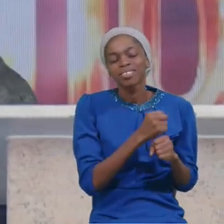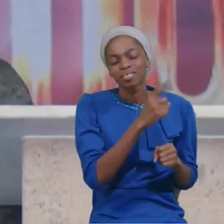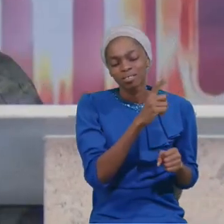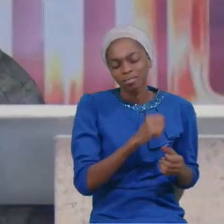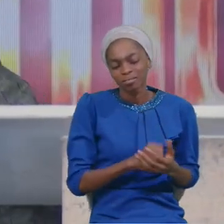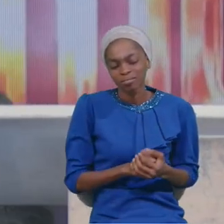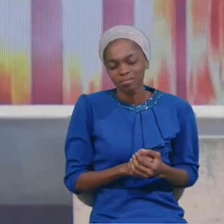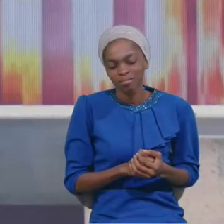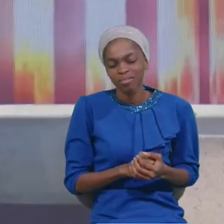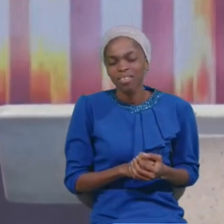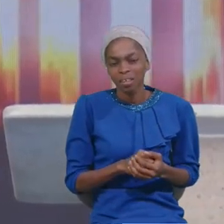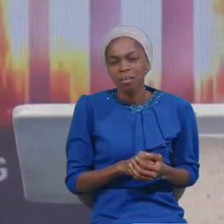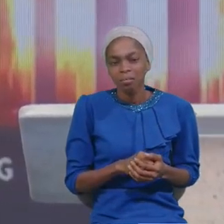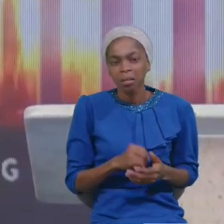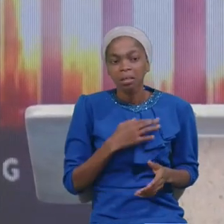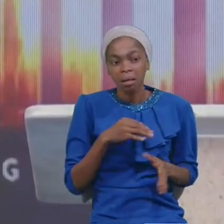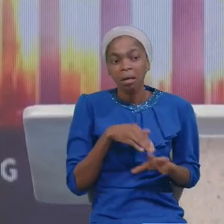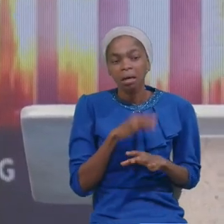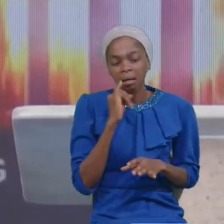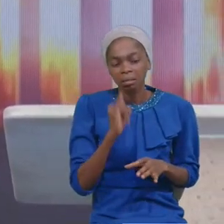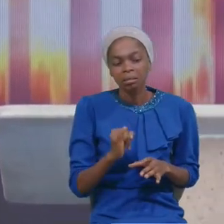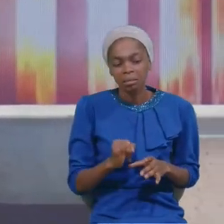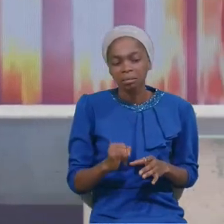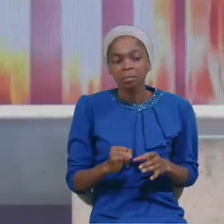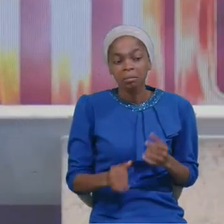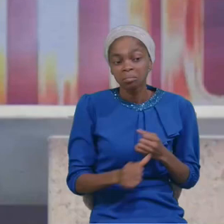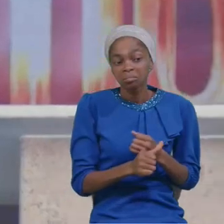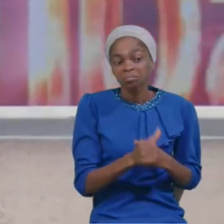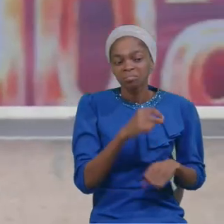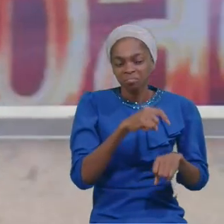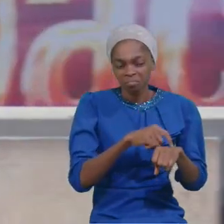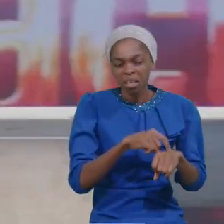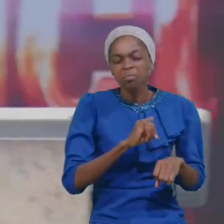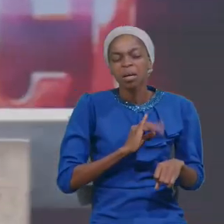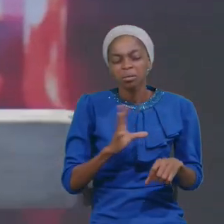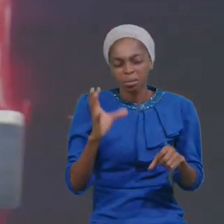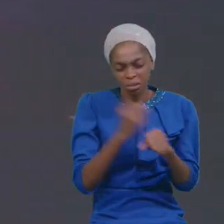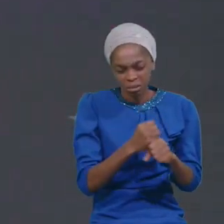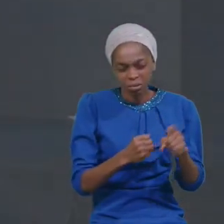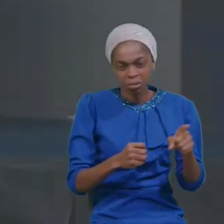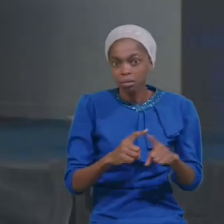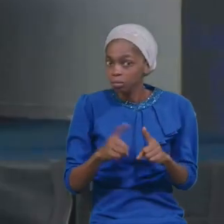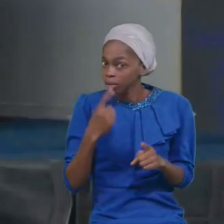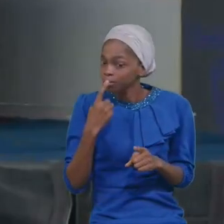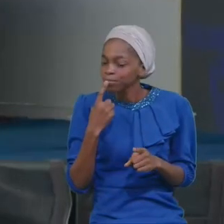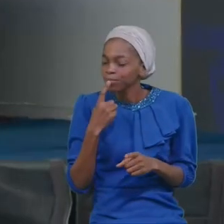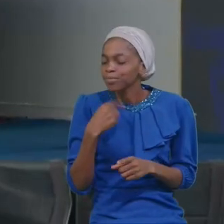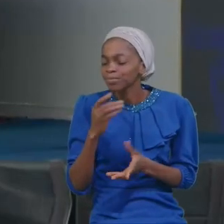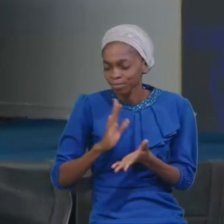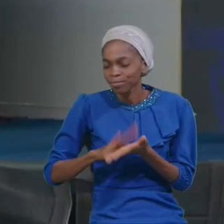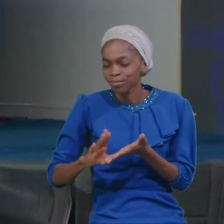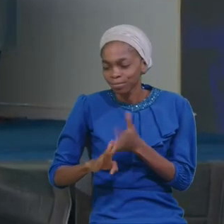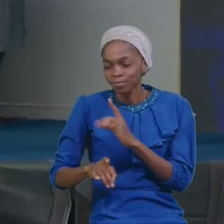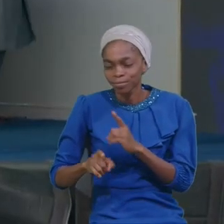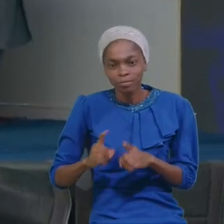he said he has forgiven you. Human forgiveness. Then, at other times, you do